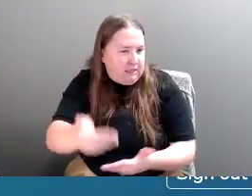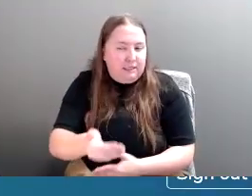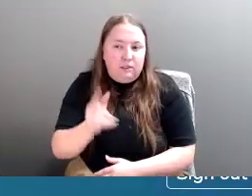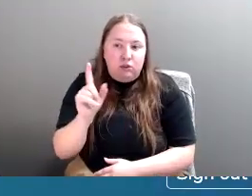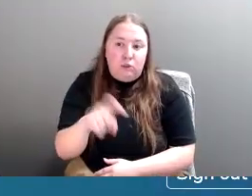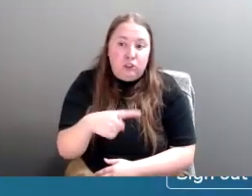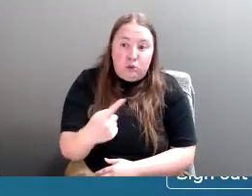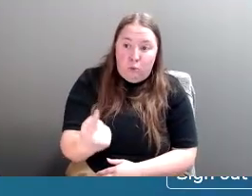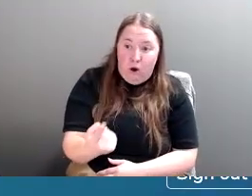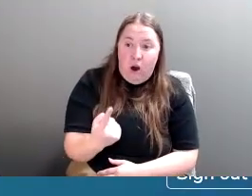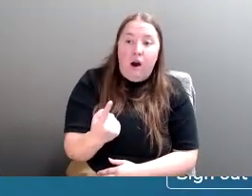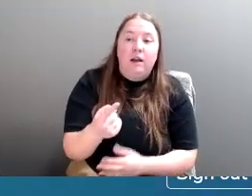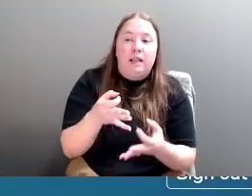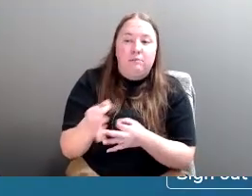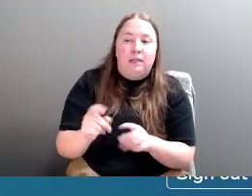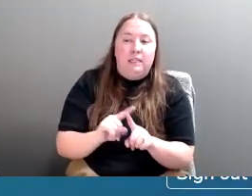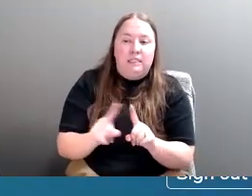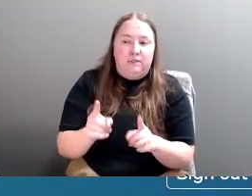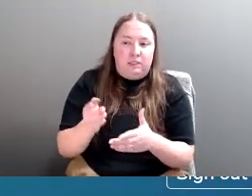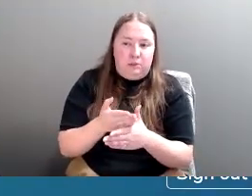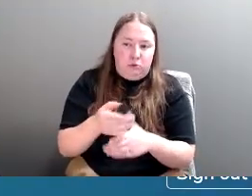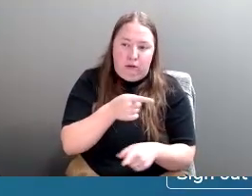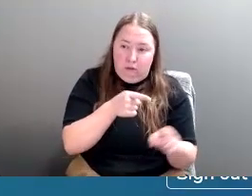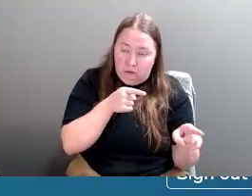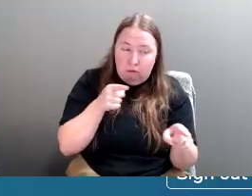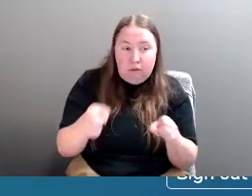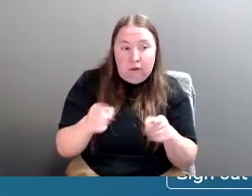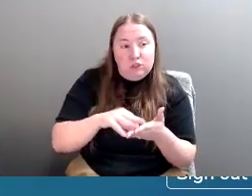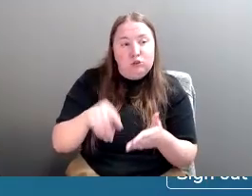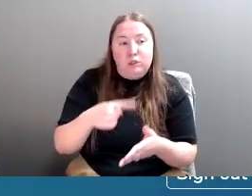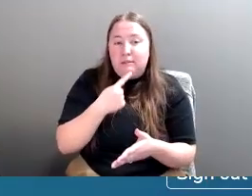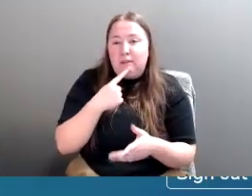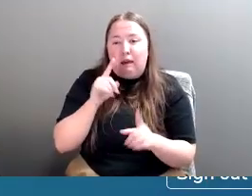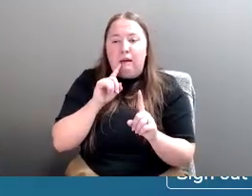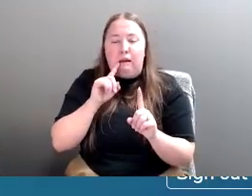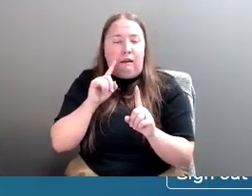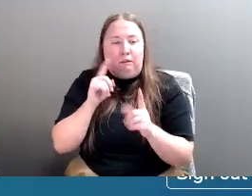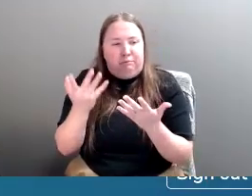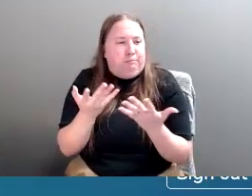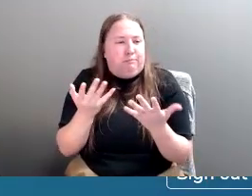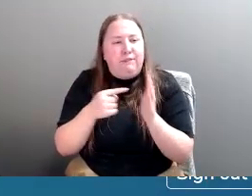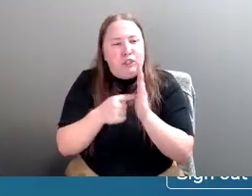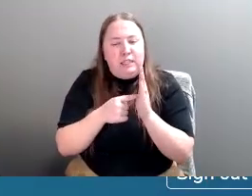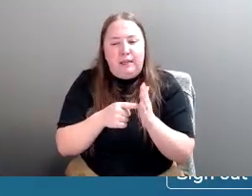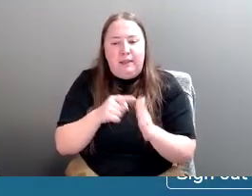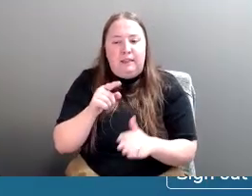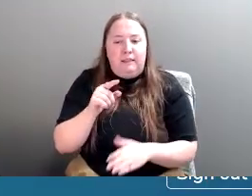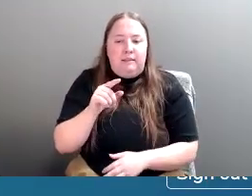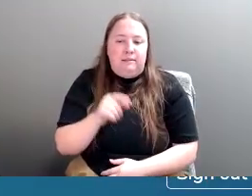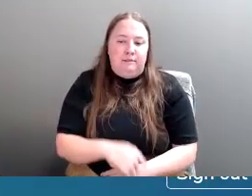1, explain the difference between these two. And the student might say something like, let